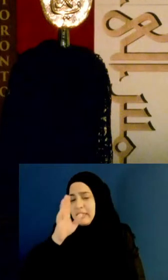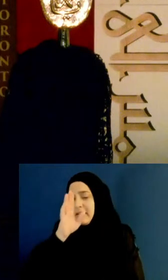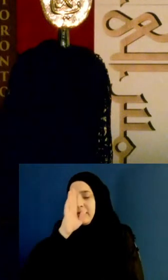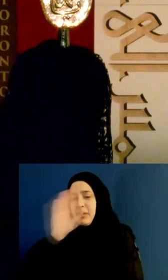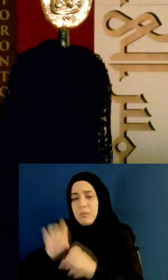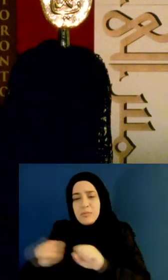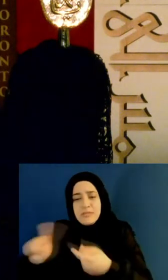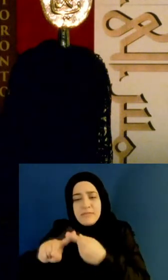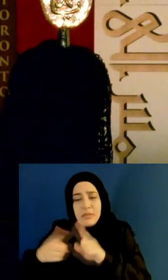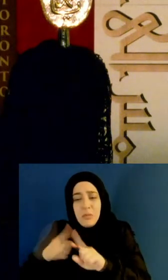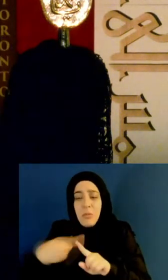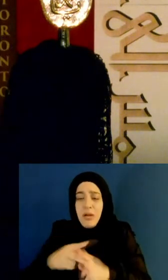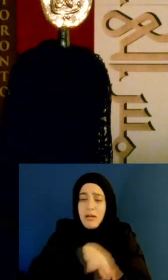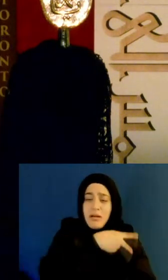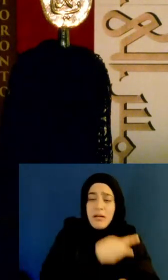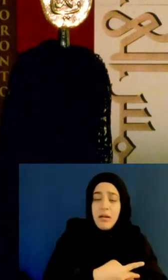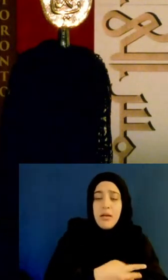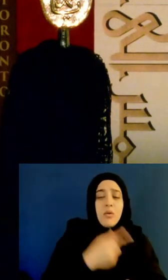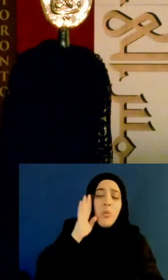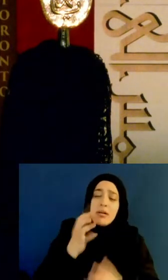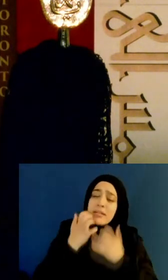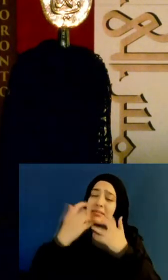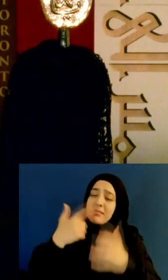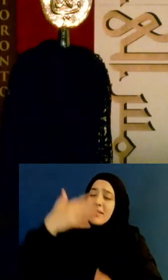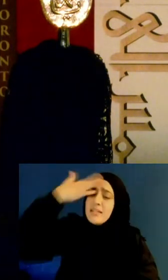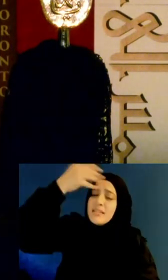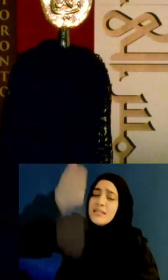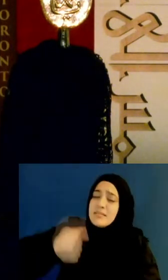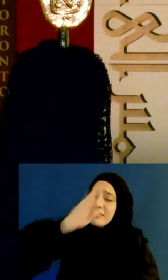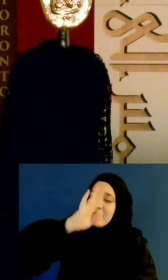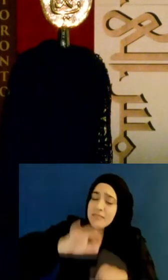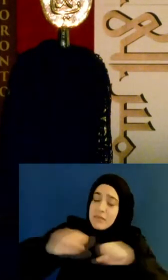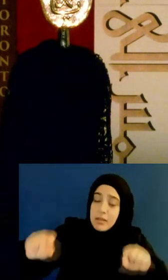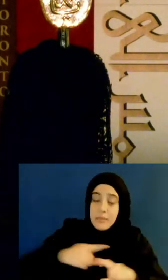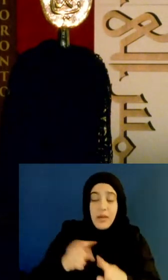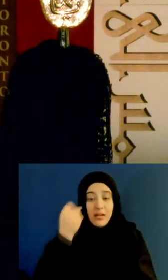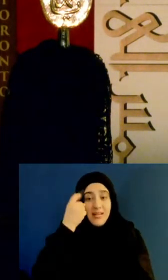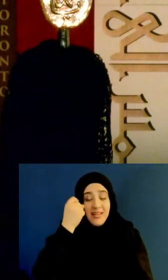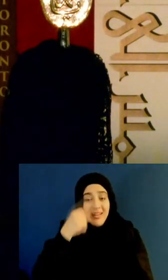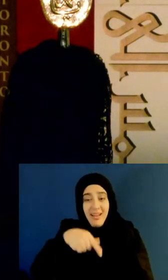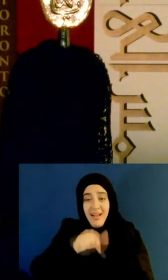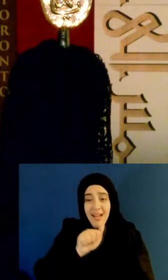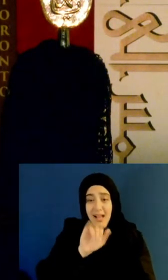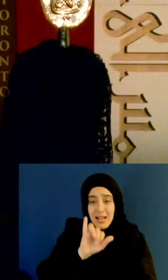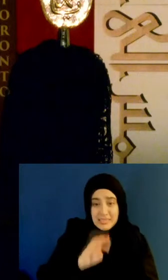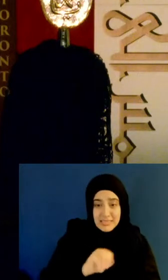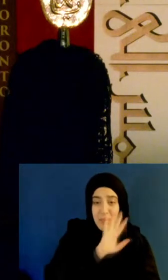Abdullah. But Qasim, the manner in which he was hit, the strike was so